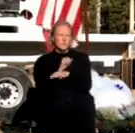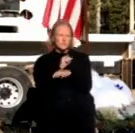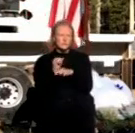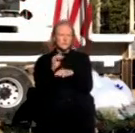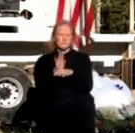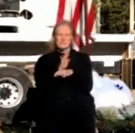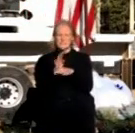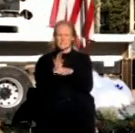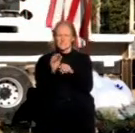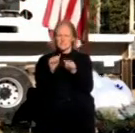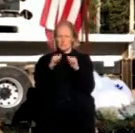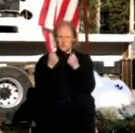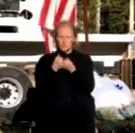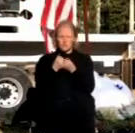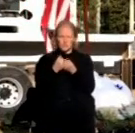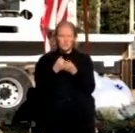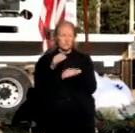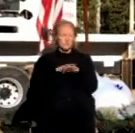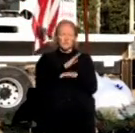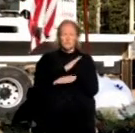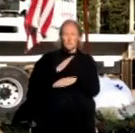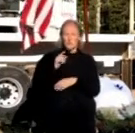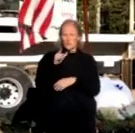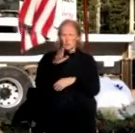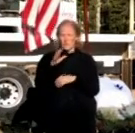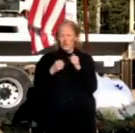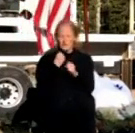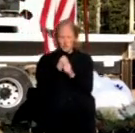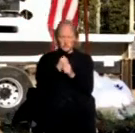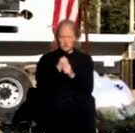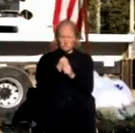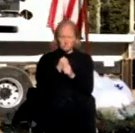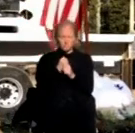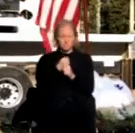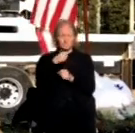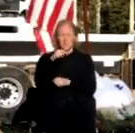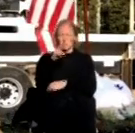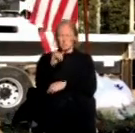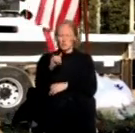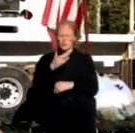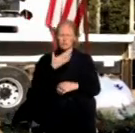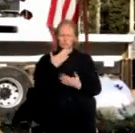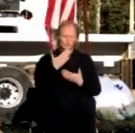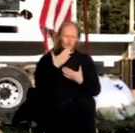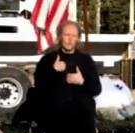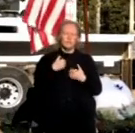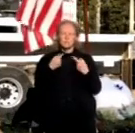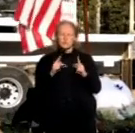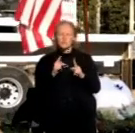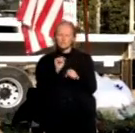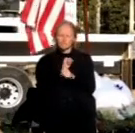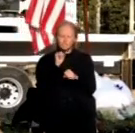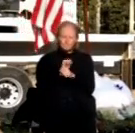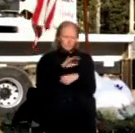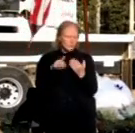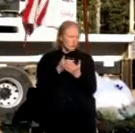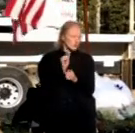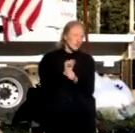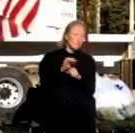and served on their board for over 25 years. Perry is grateful he's had the opportunity to work his entire